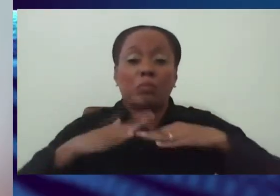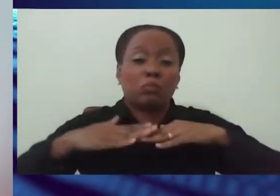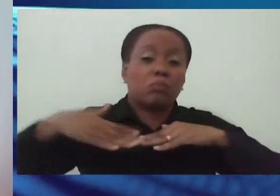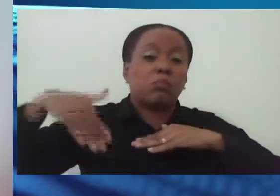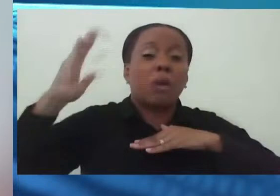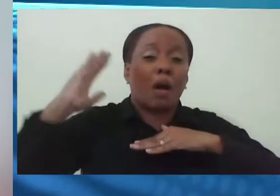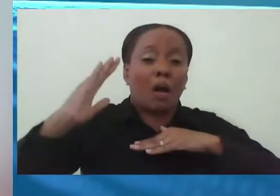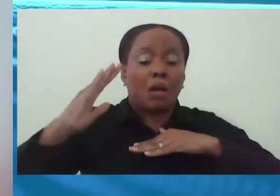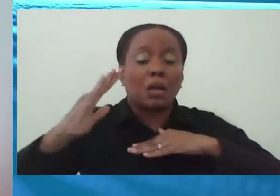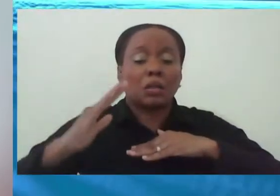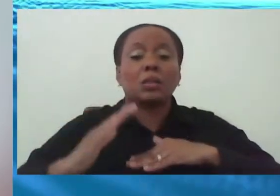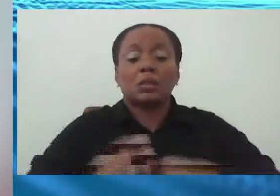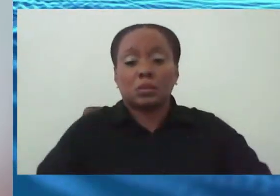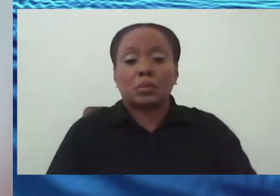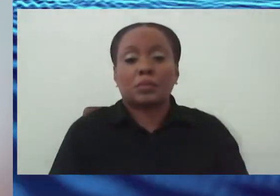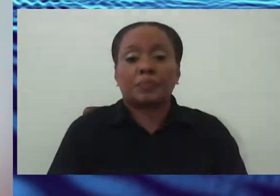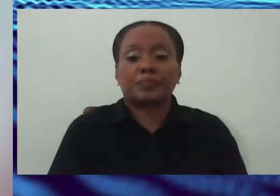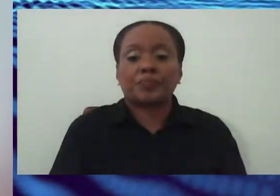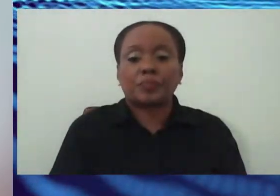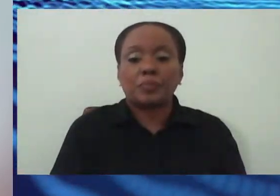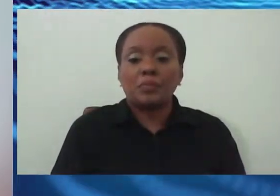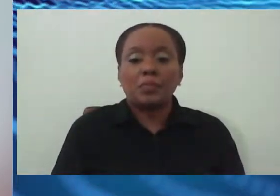of course, we've established